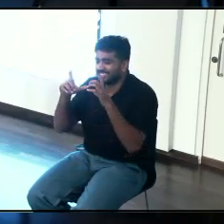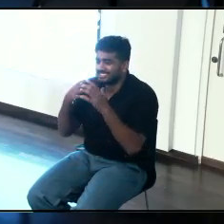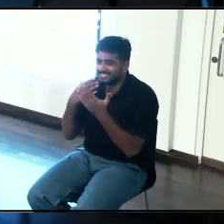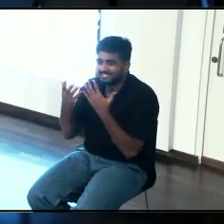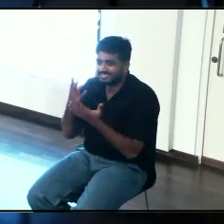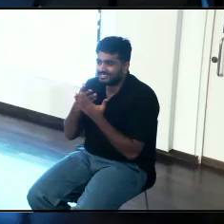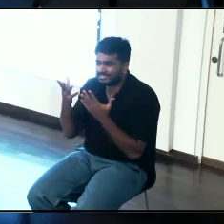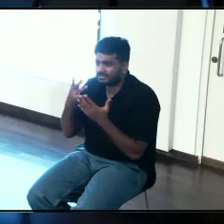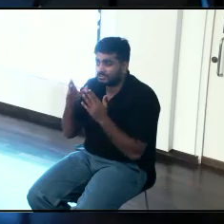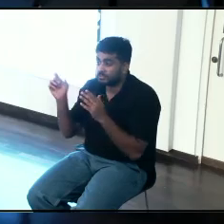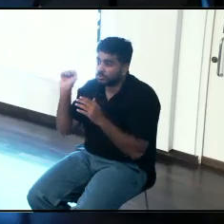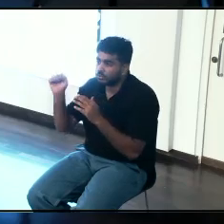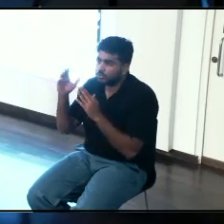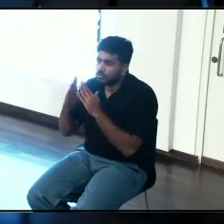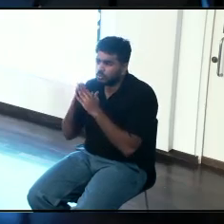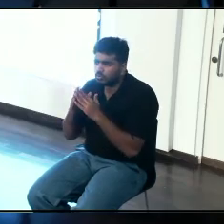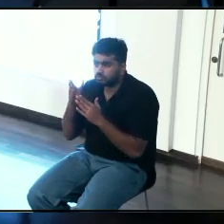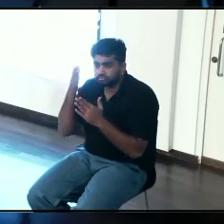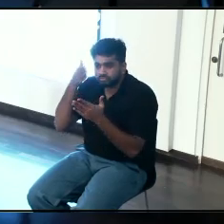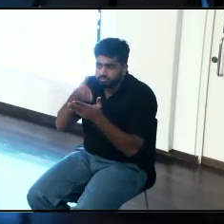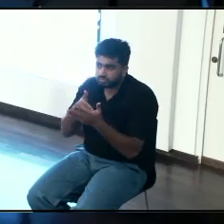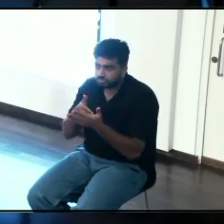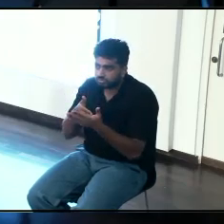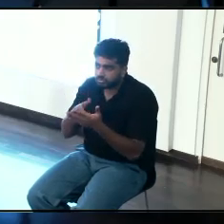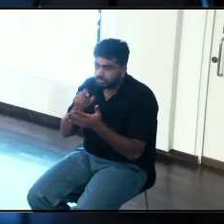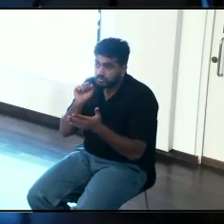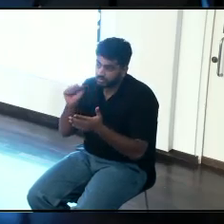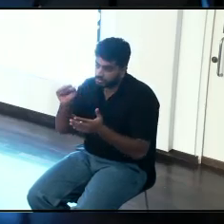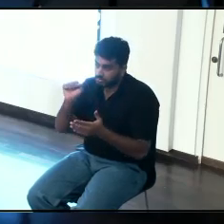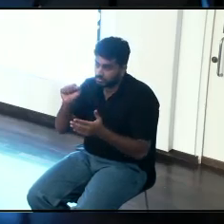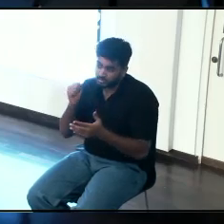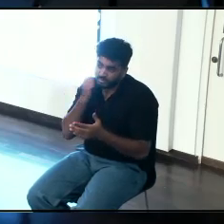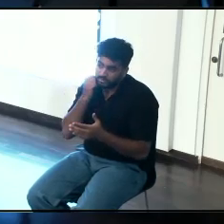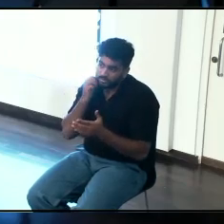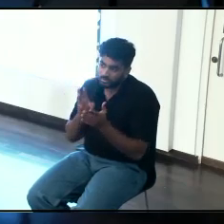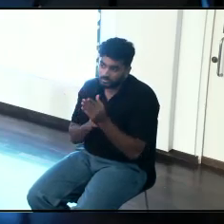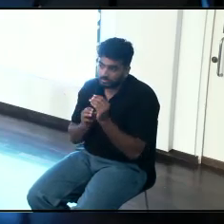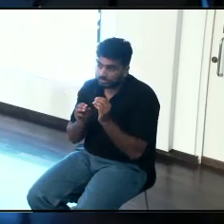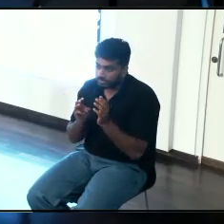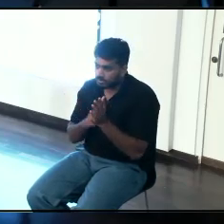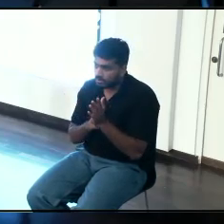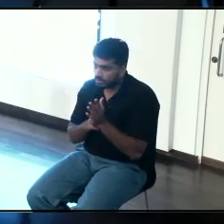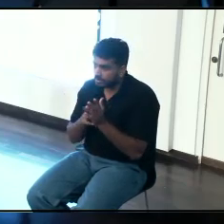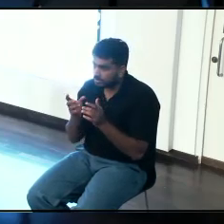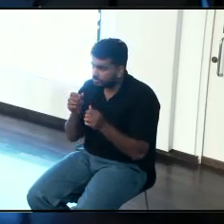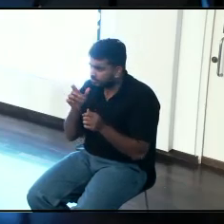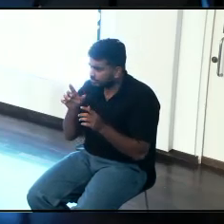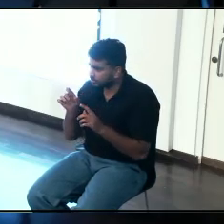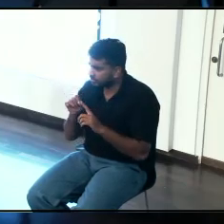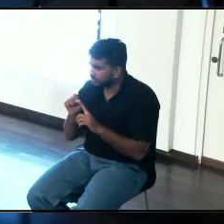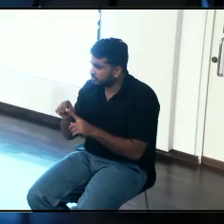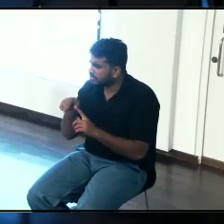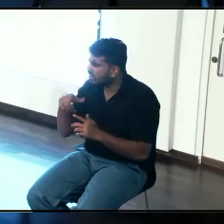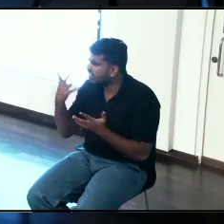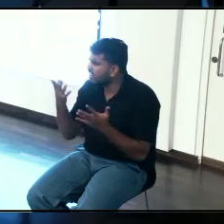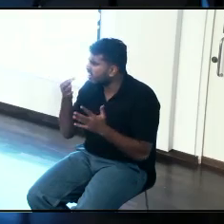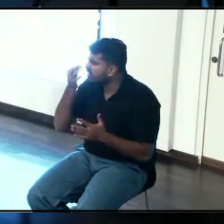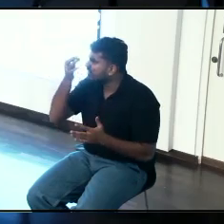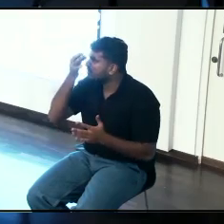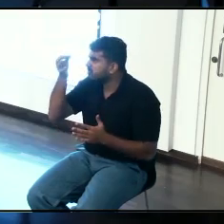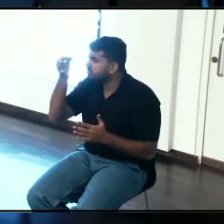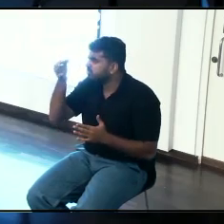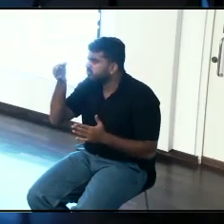I've been to that home. Yeah. And my mom was actually, it's in line with her question as well about what's the future of